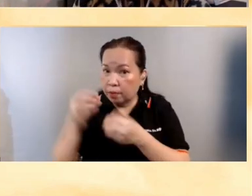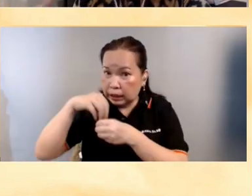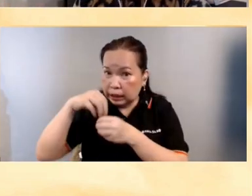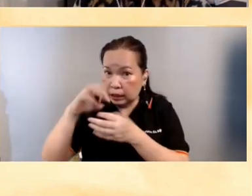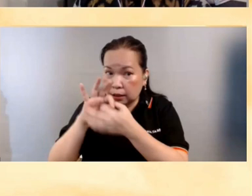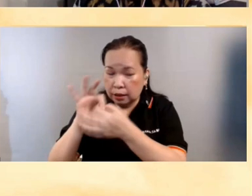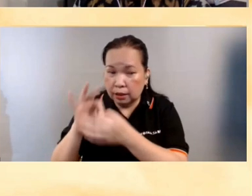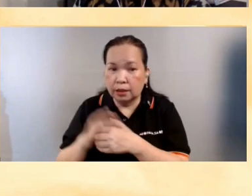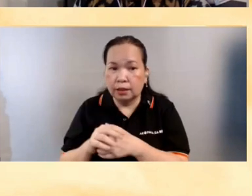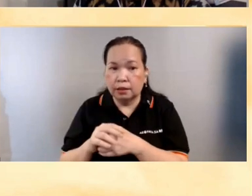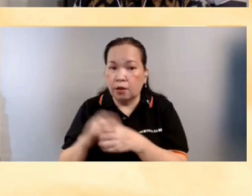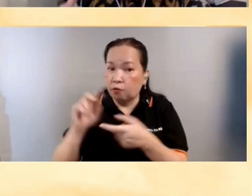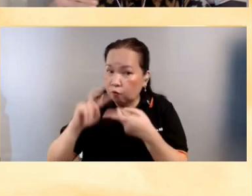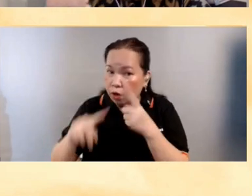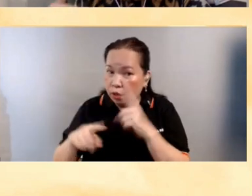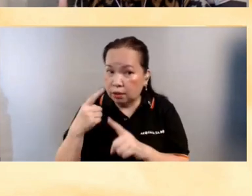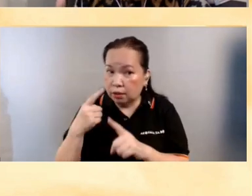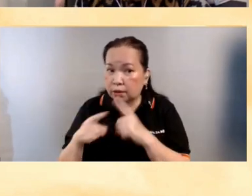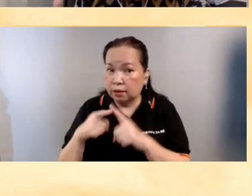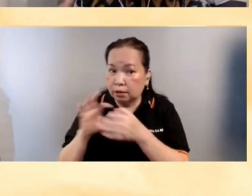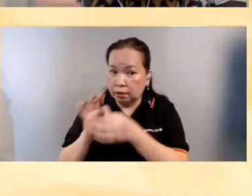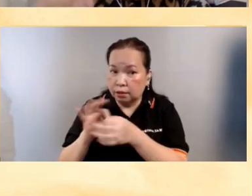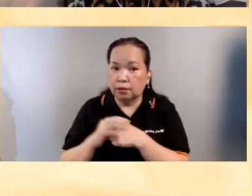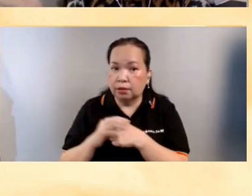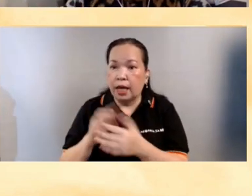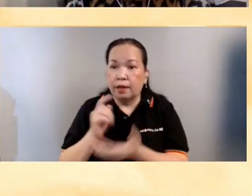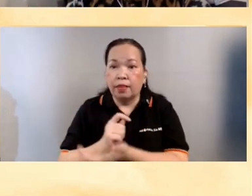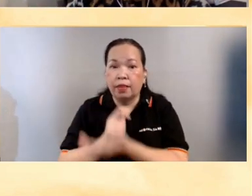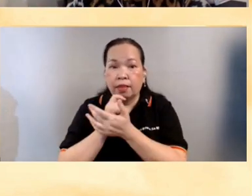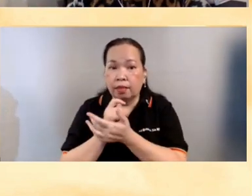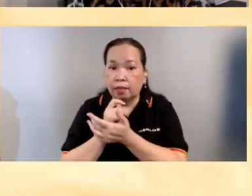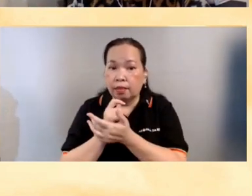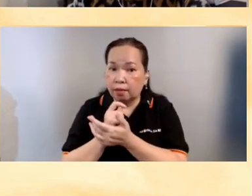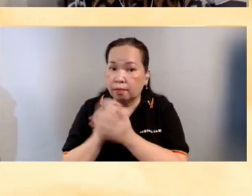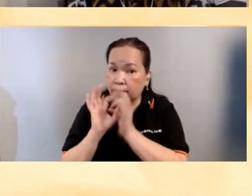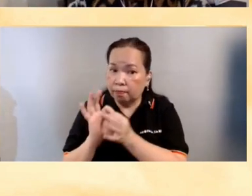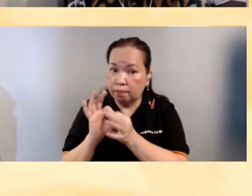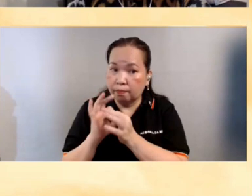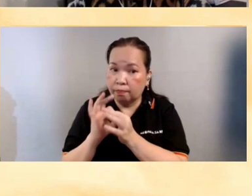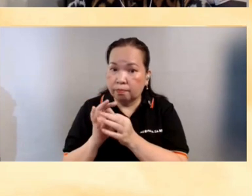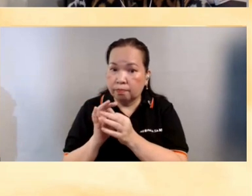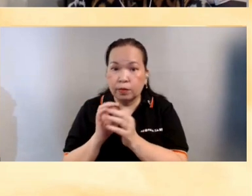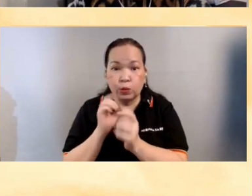relationship, therapeutic relationships. How do we make sure that these are actually